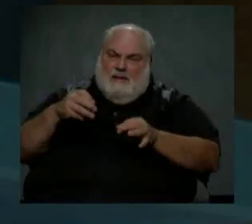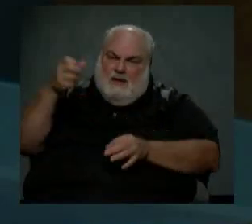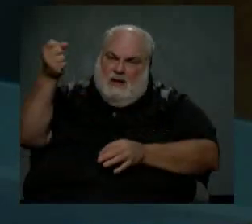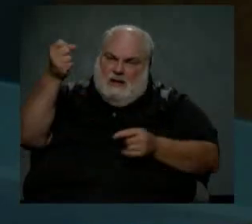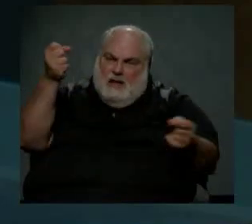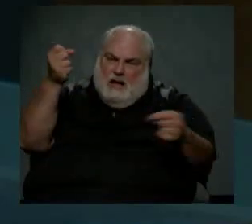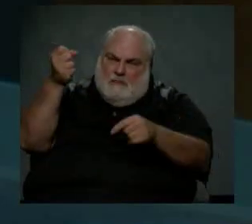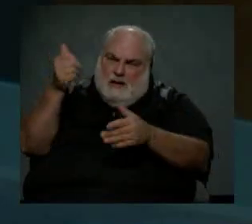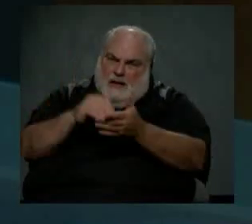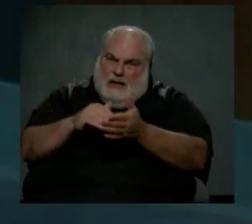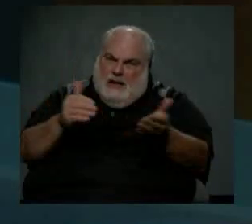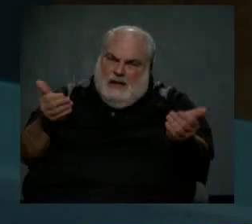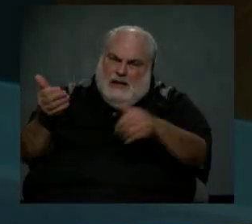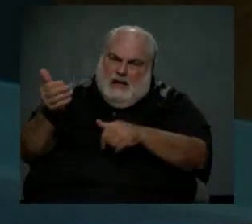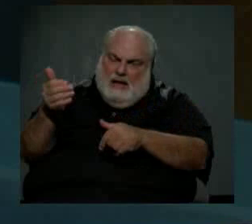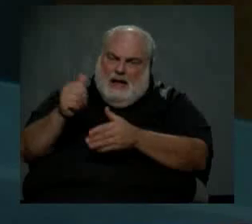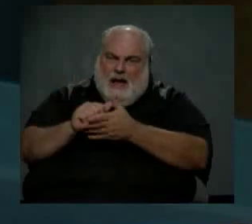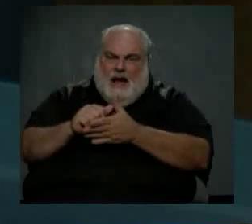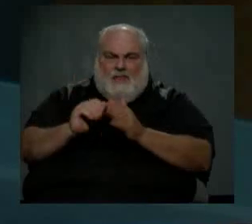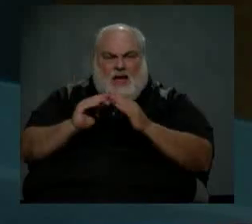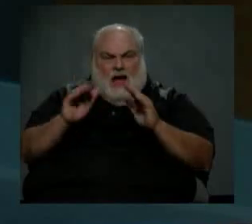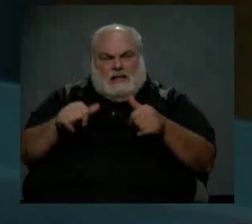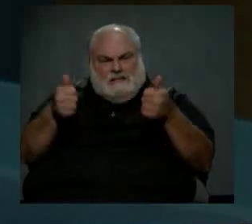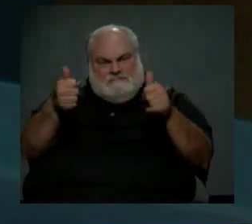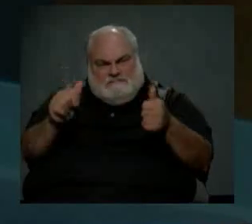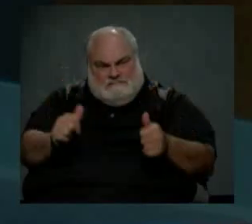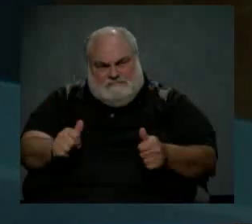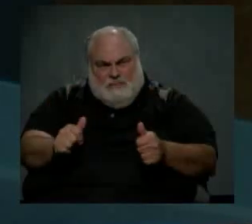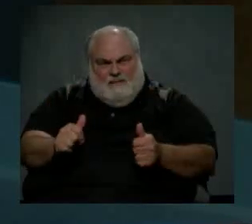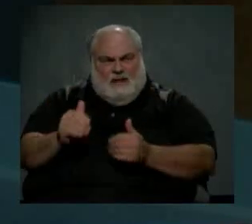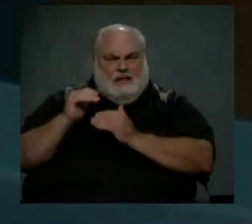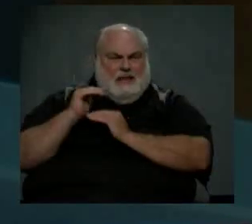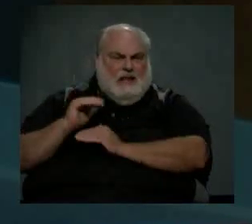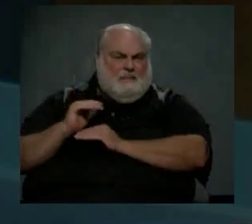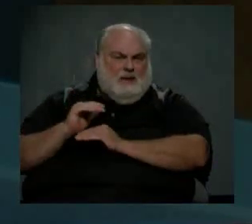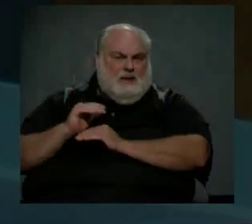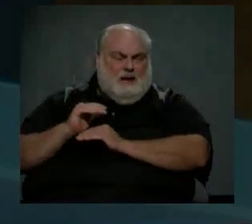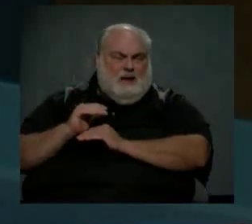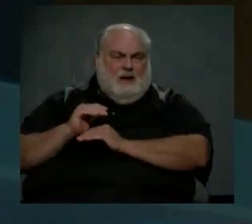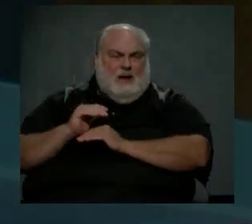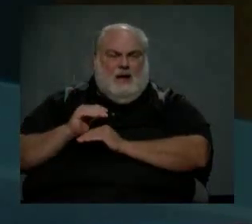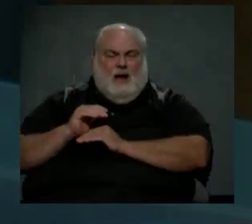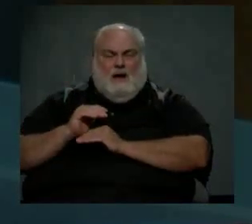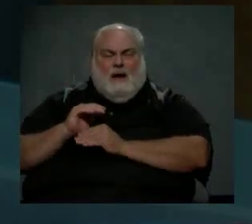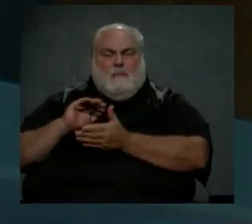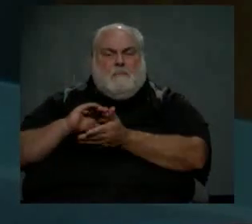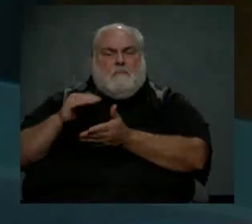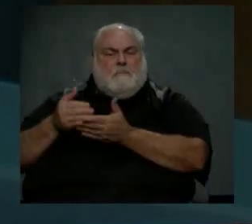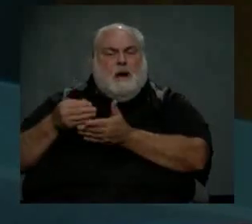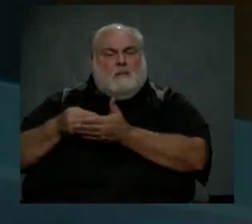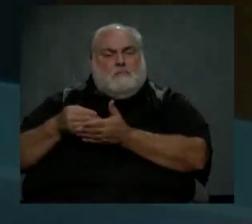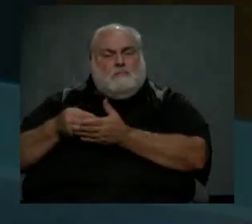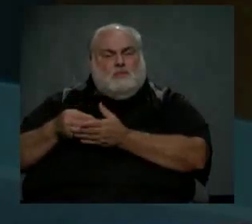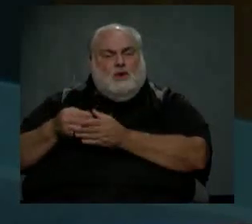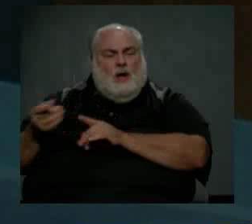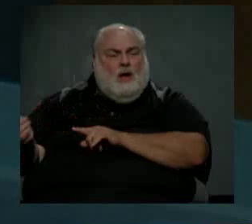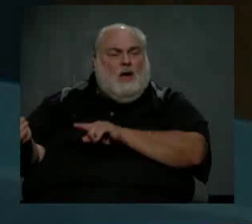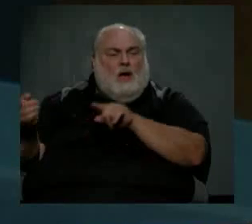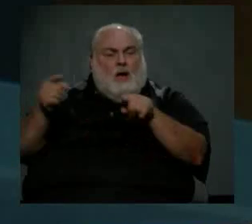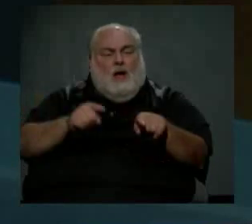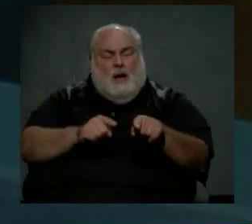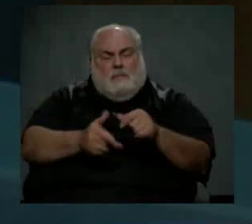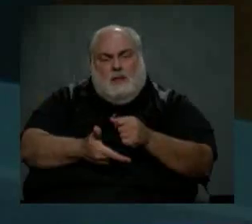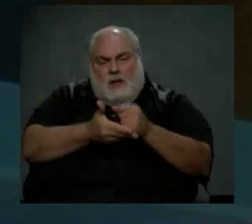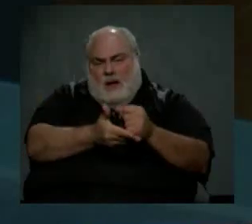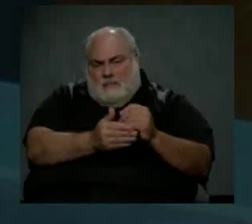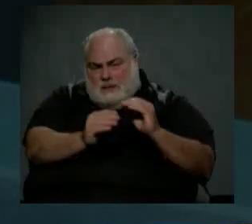after month and the house deteriorates, then we could have a limit of like $2,000 that the money could come out of this fund then to